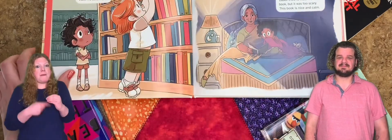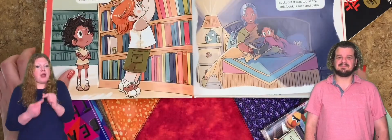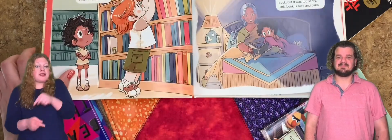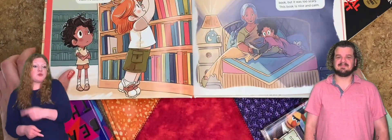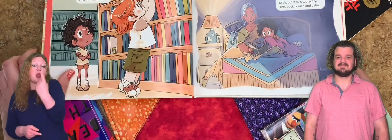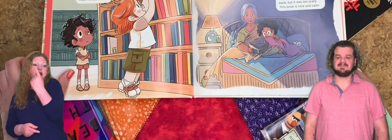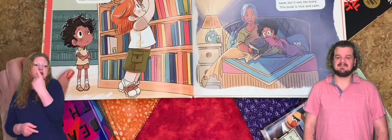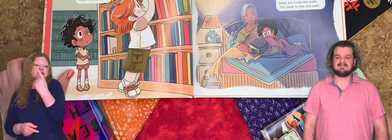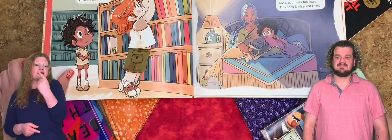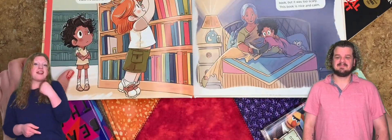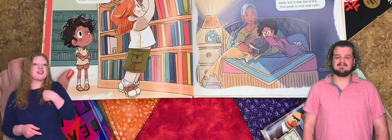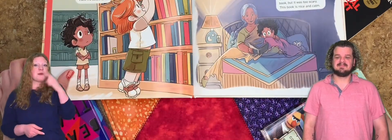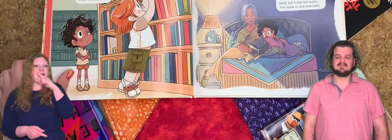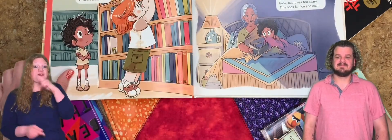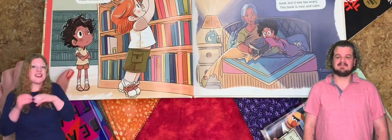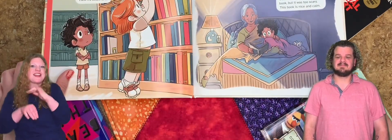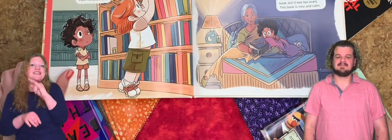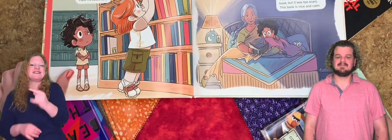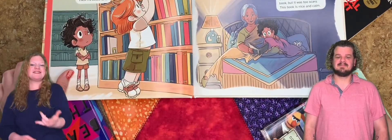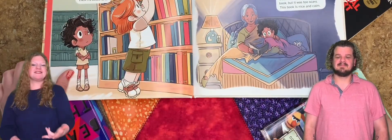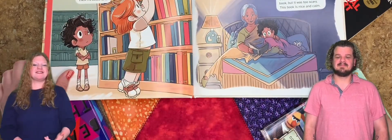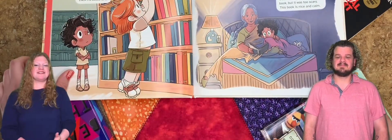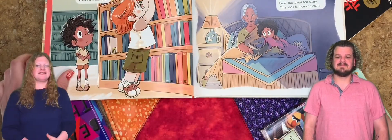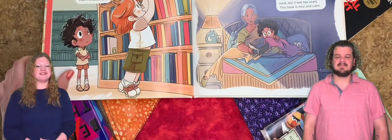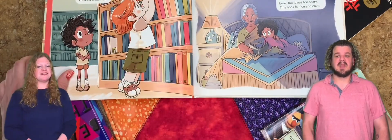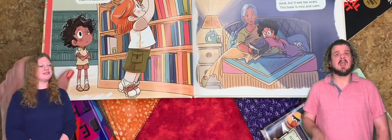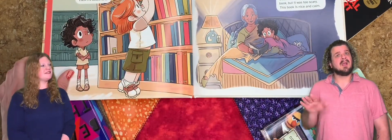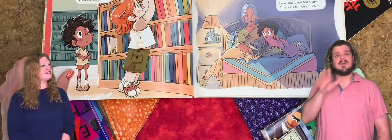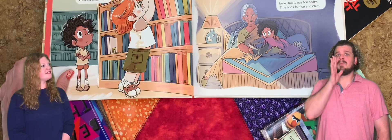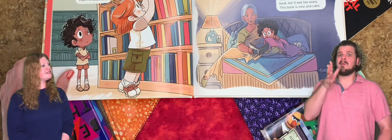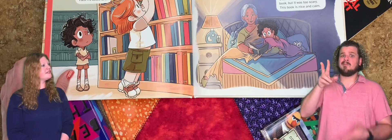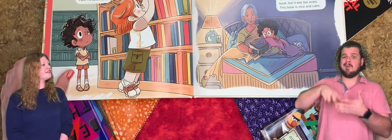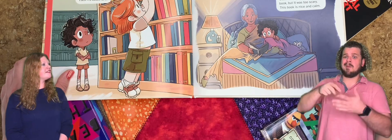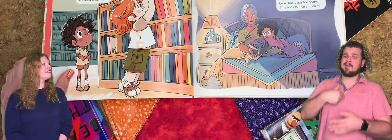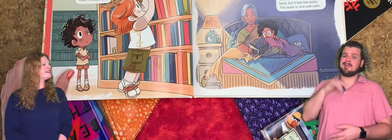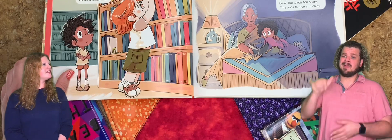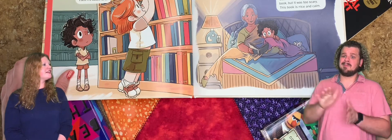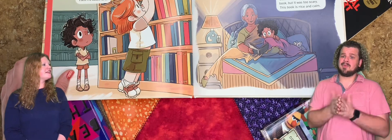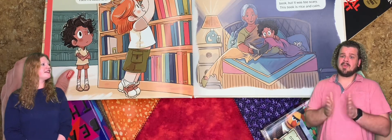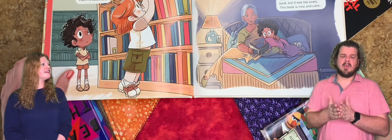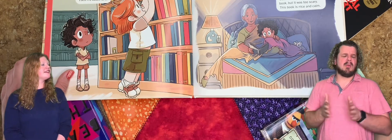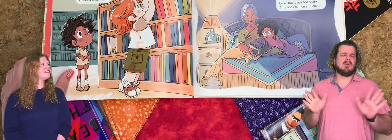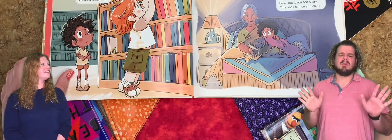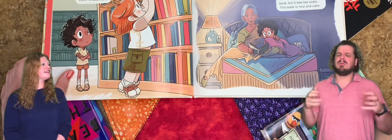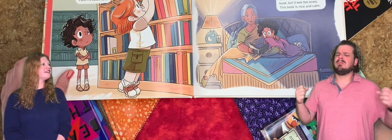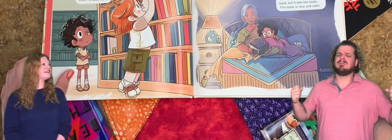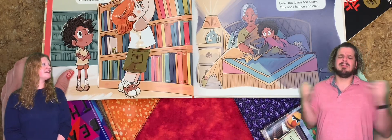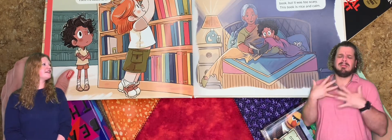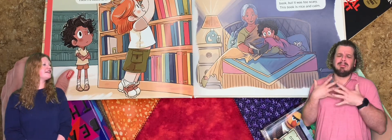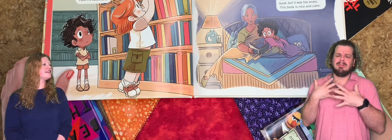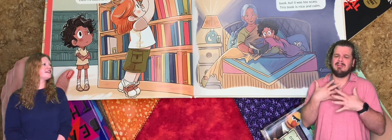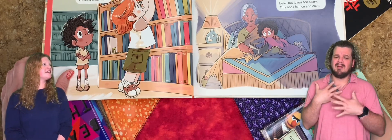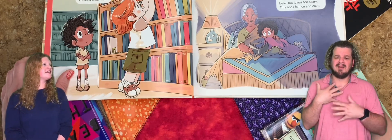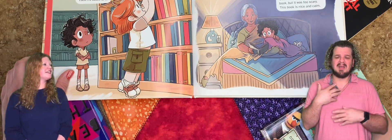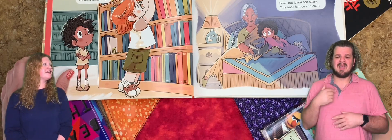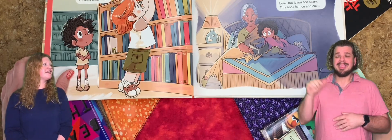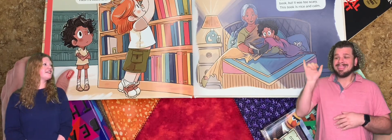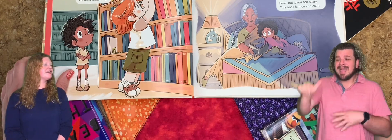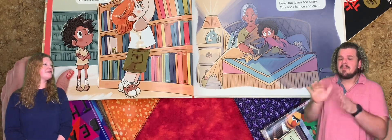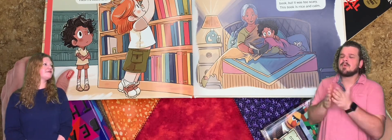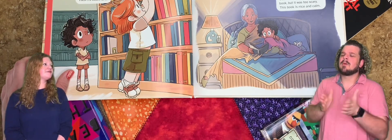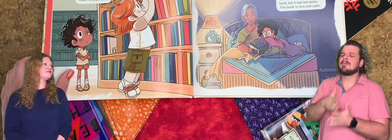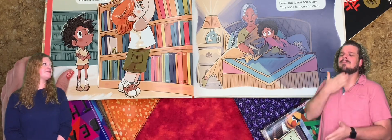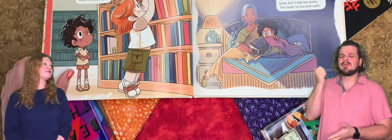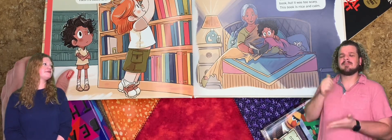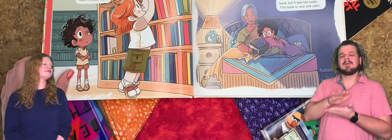how about this one? There's a mouse in it. Dottie tried to read me that book, but it was too